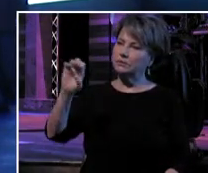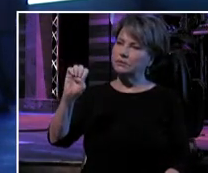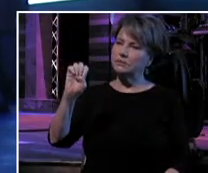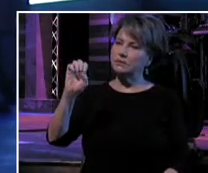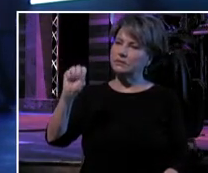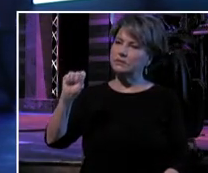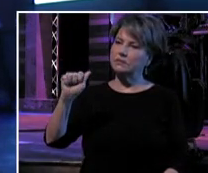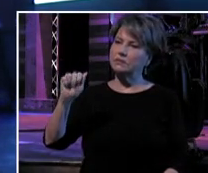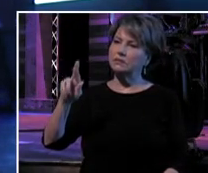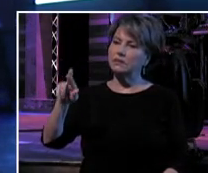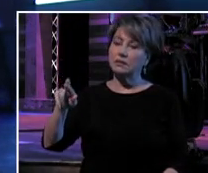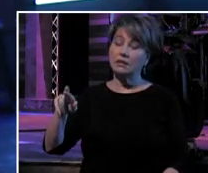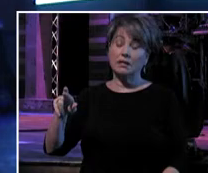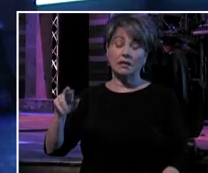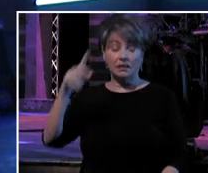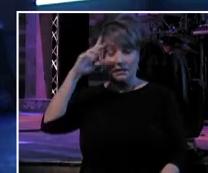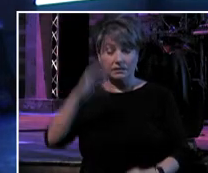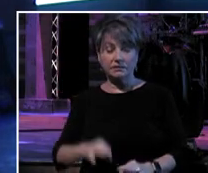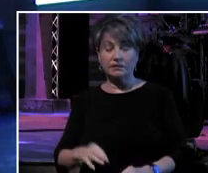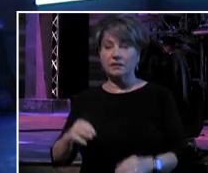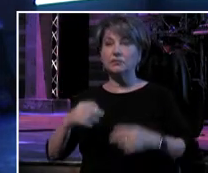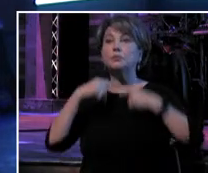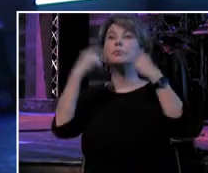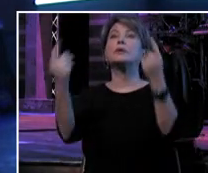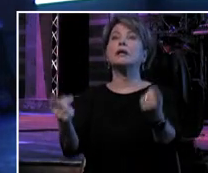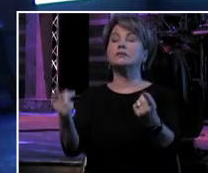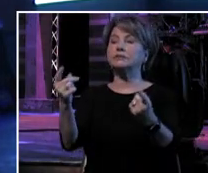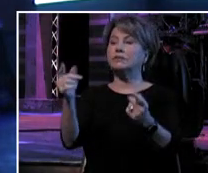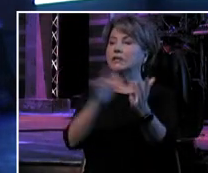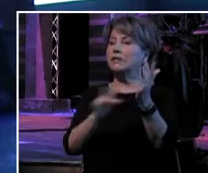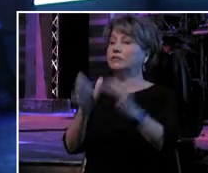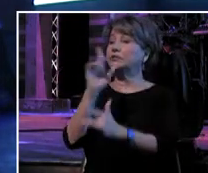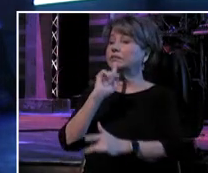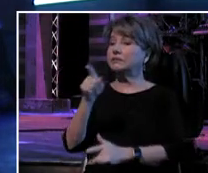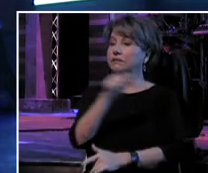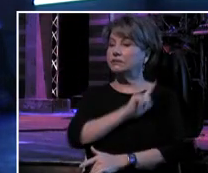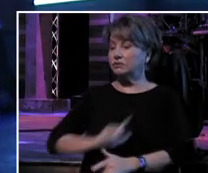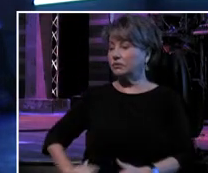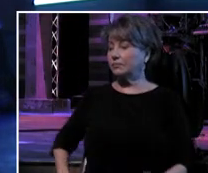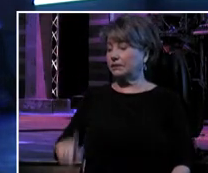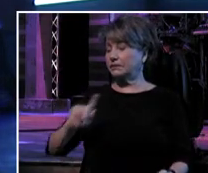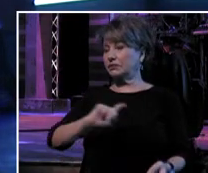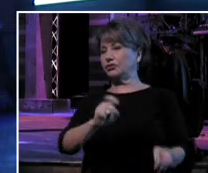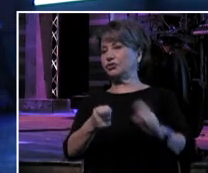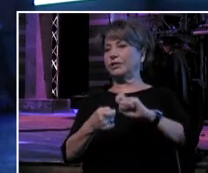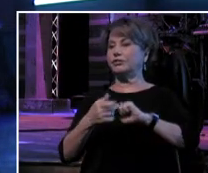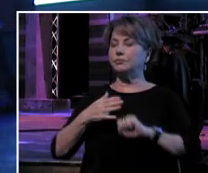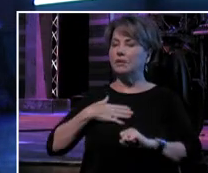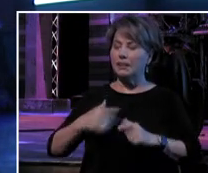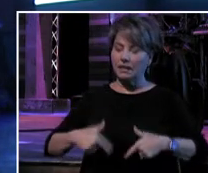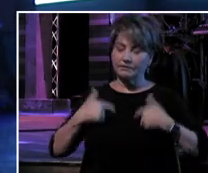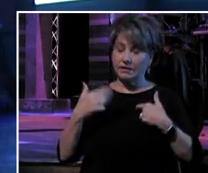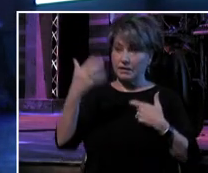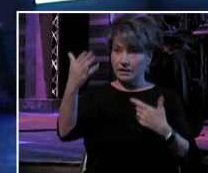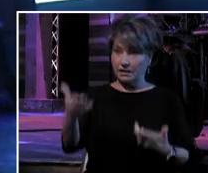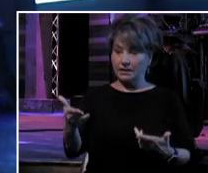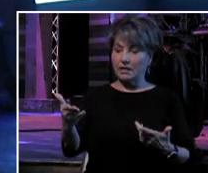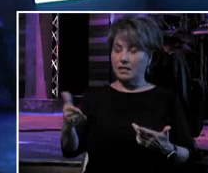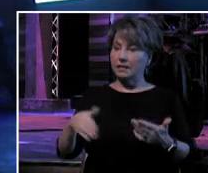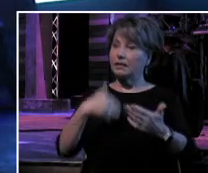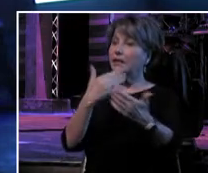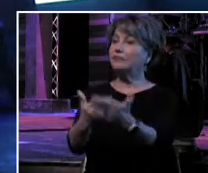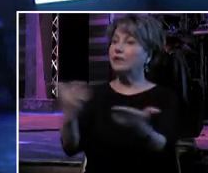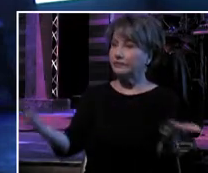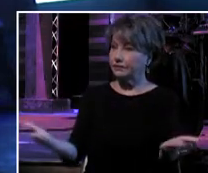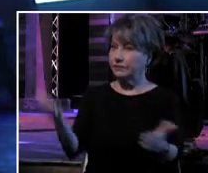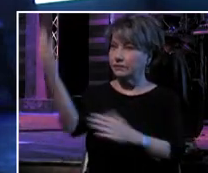to pronounce Jesus as Lord. And Jesus has radically changed my life. And he's the one I'm here for. And